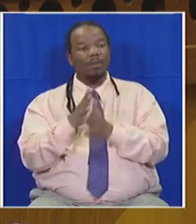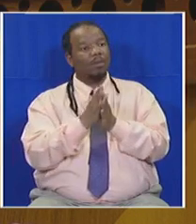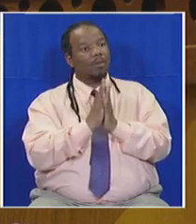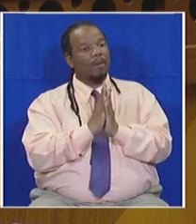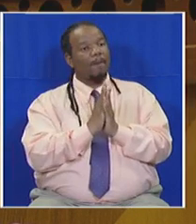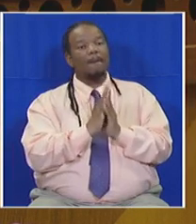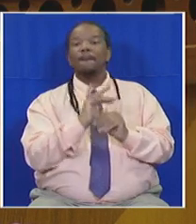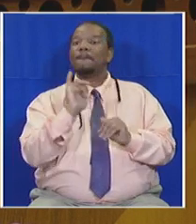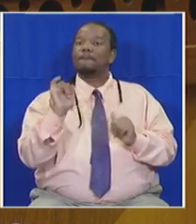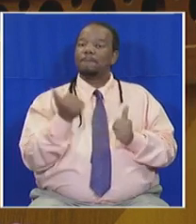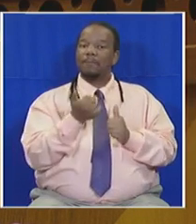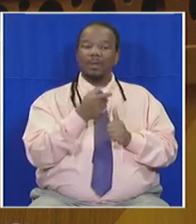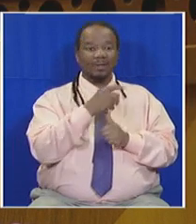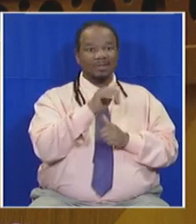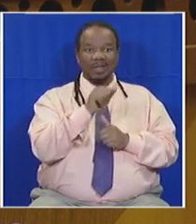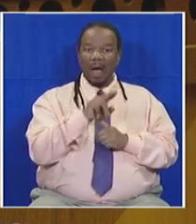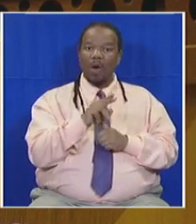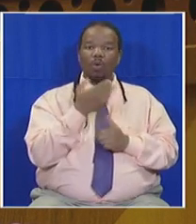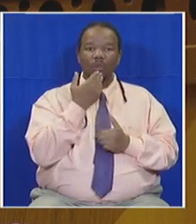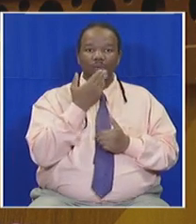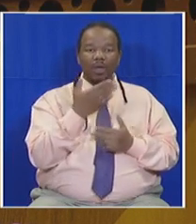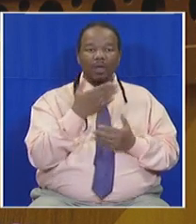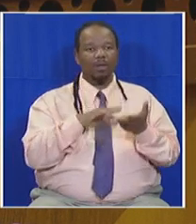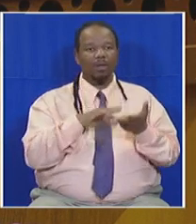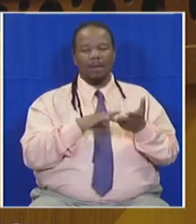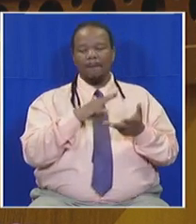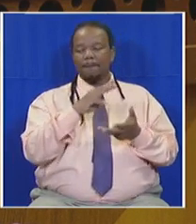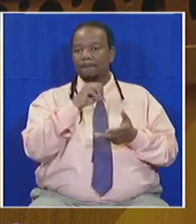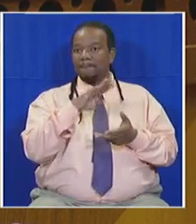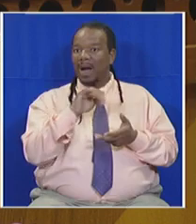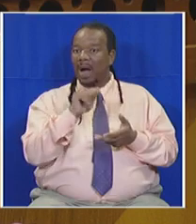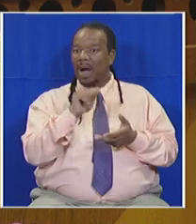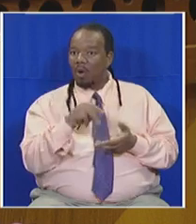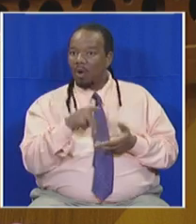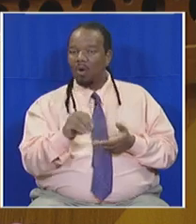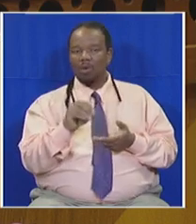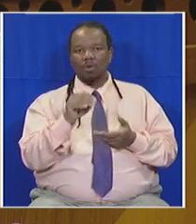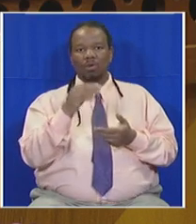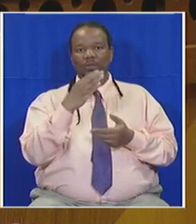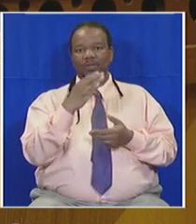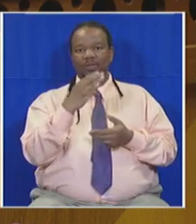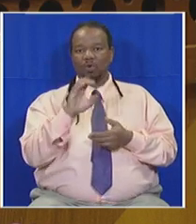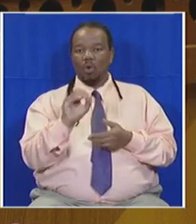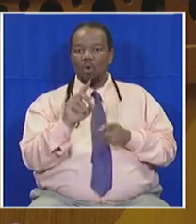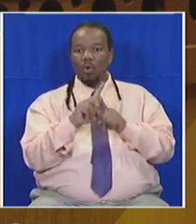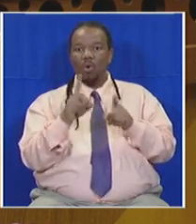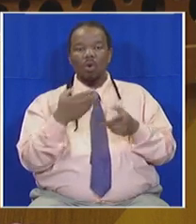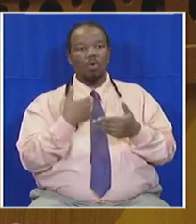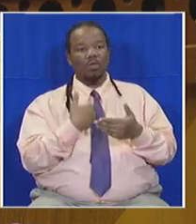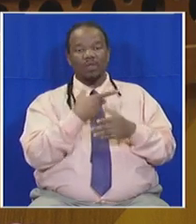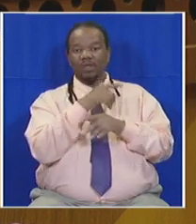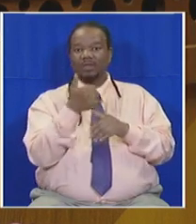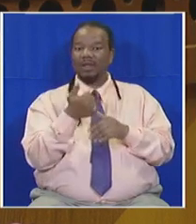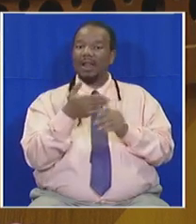Tau, the chairperson, and Mr. Stole Mbanga, the CEO of the leadership of the South African Cities